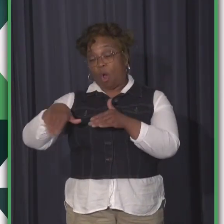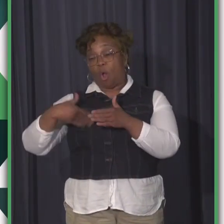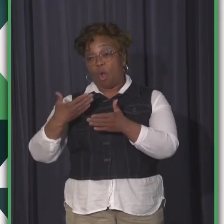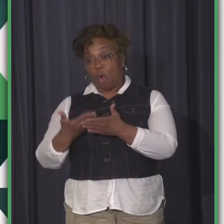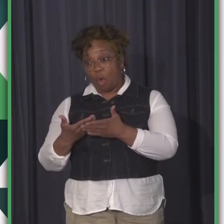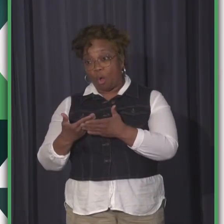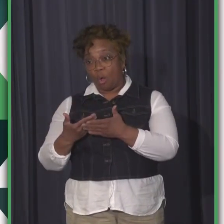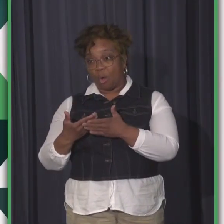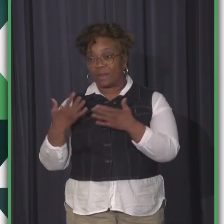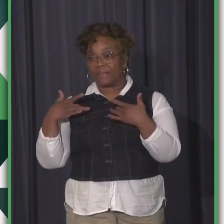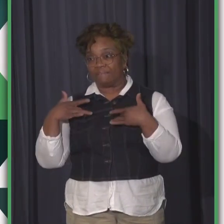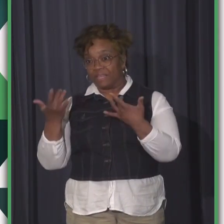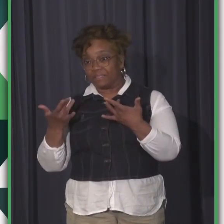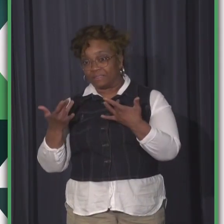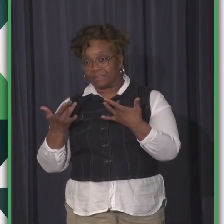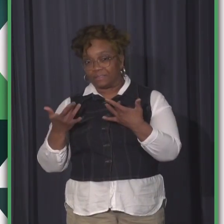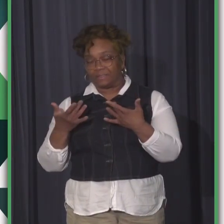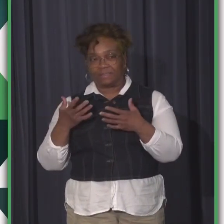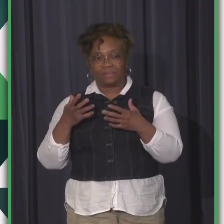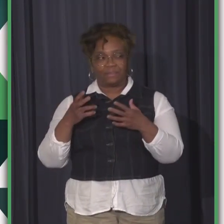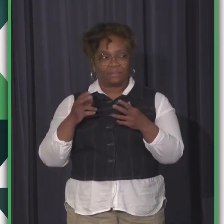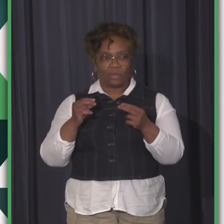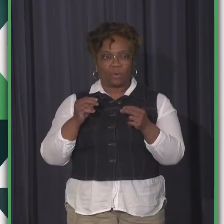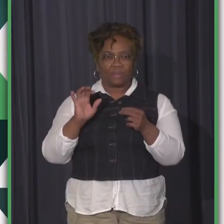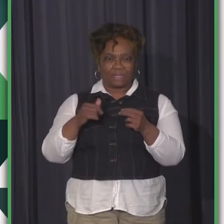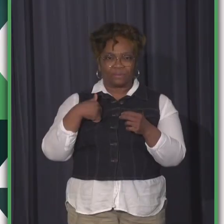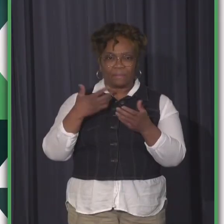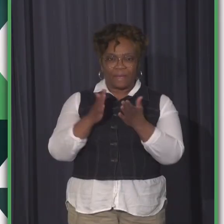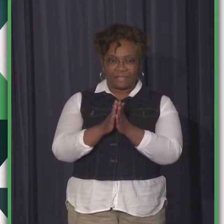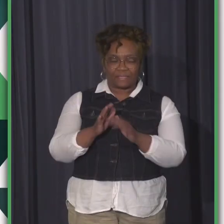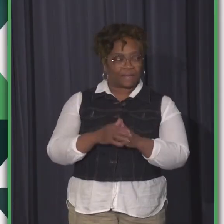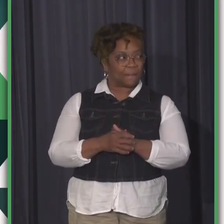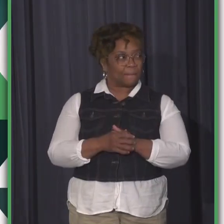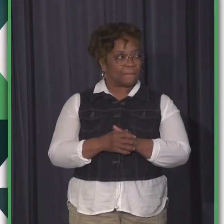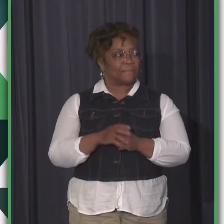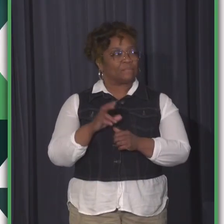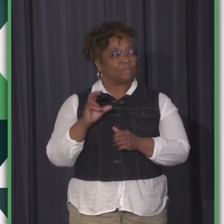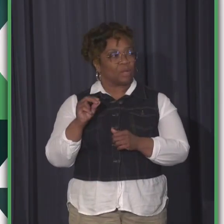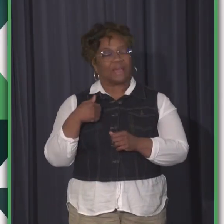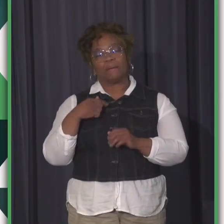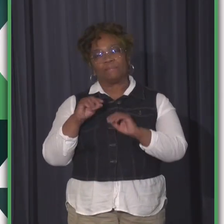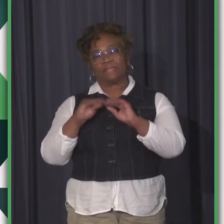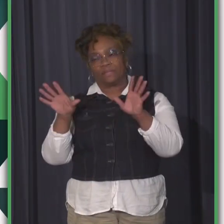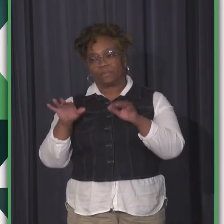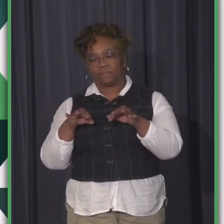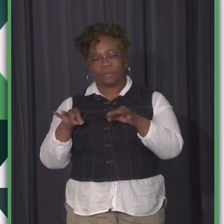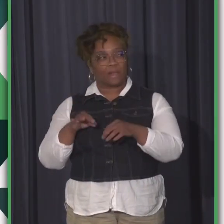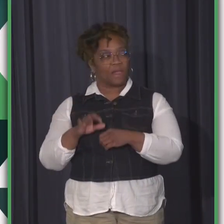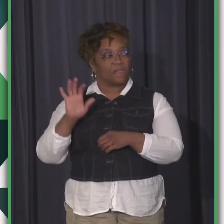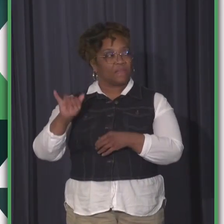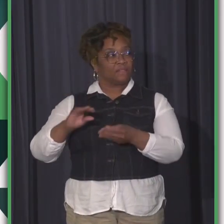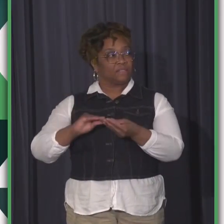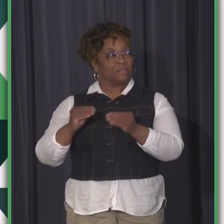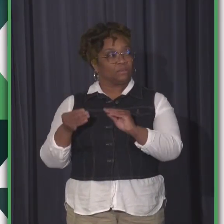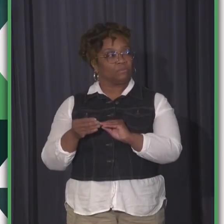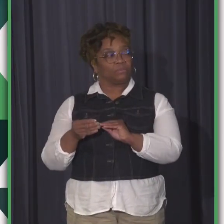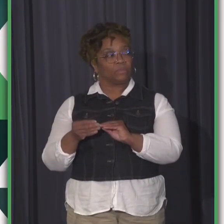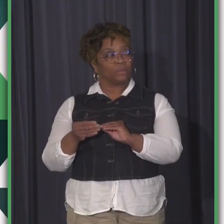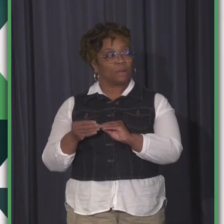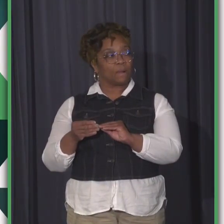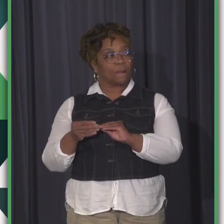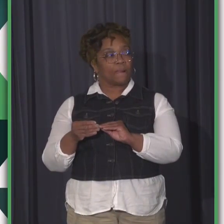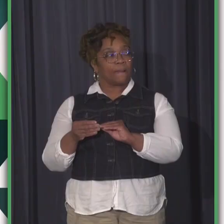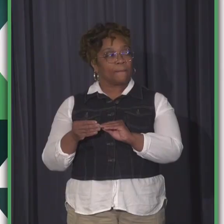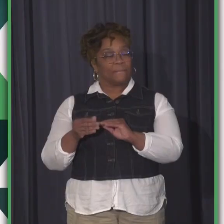sorry. That's what I meant? That's what Oh, I know what you're... No, if I may, no. Yes. If I may. That is the number.